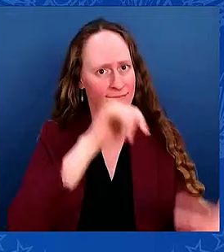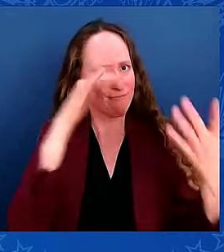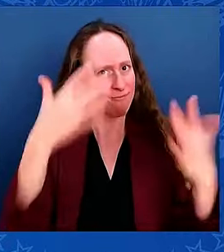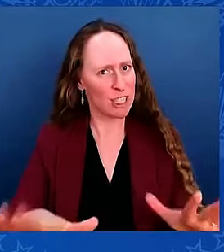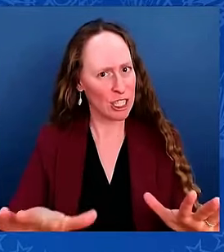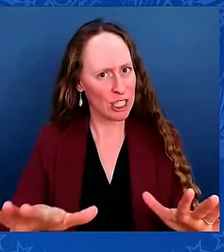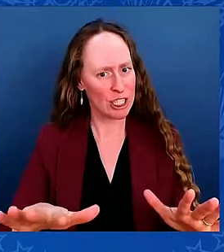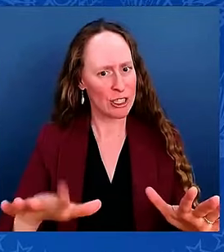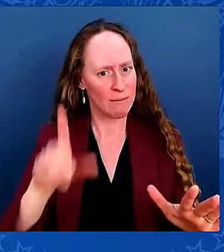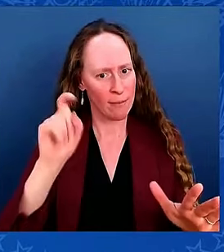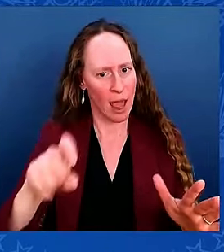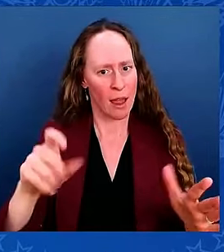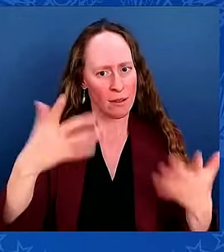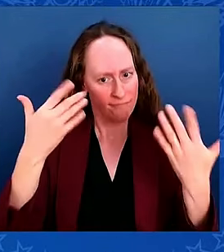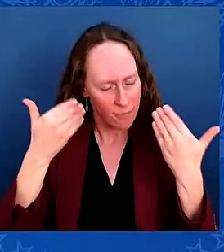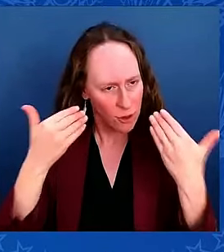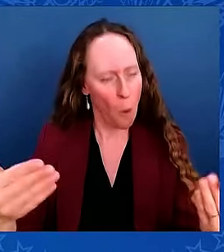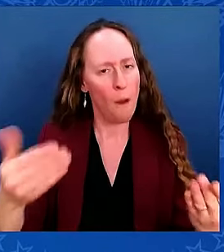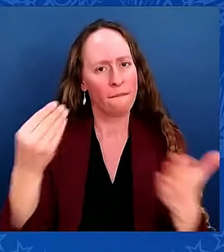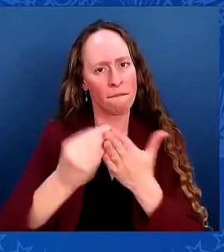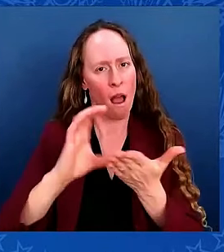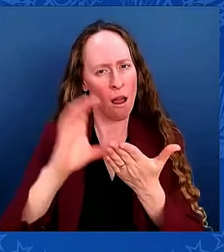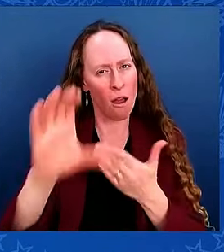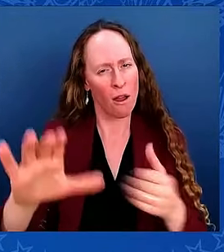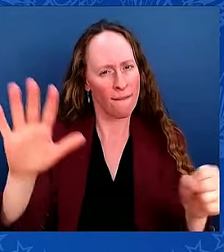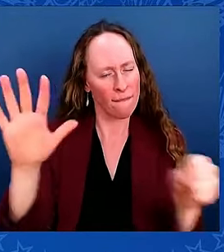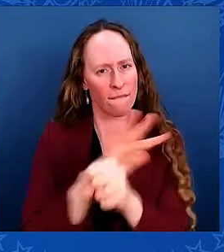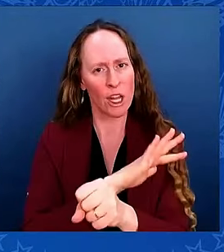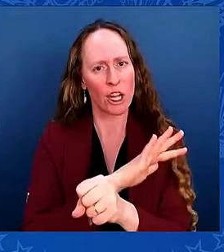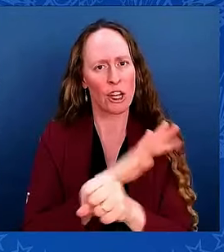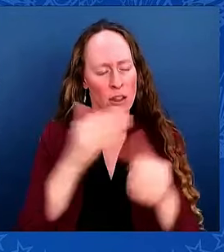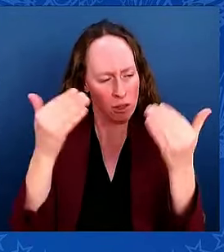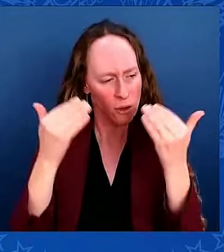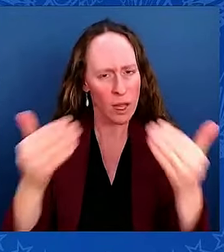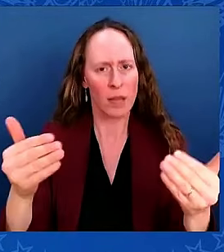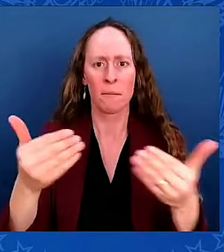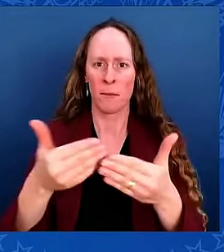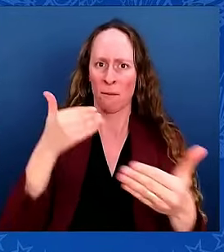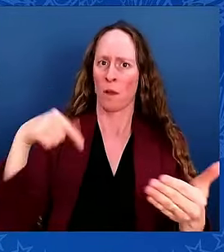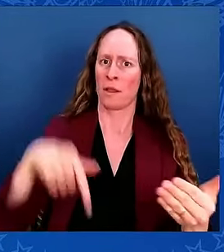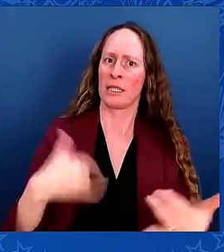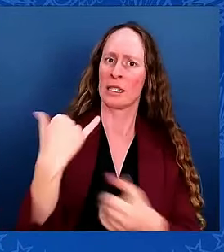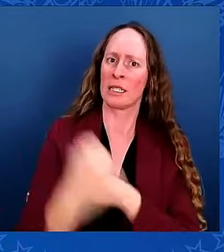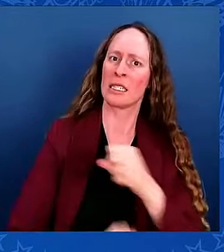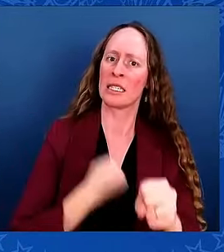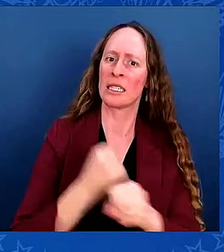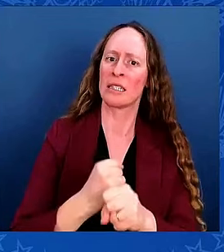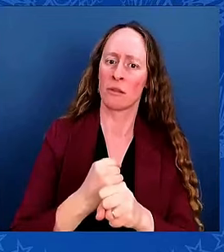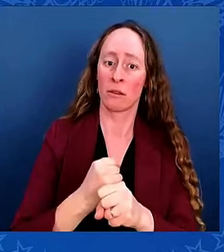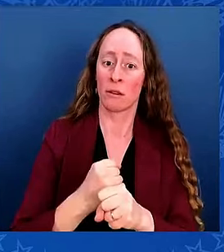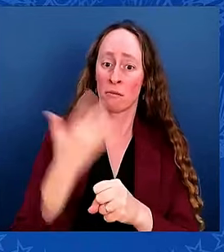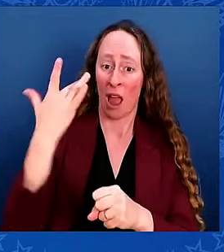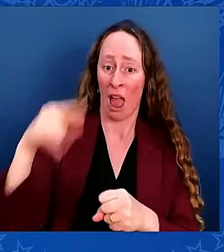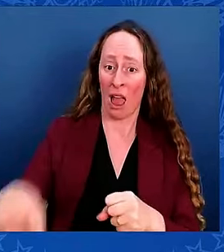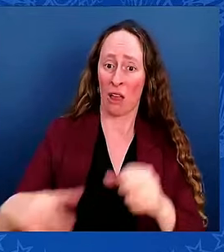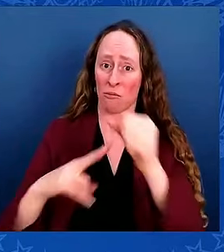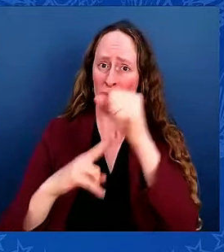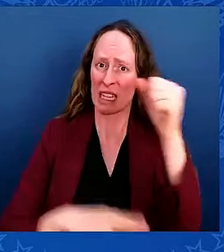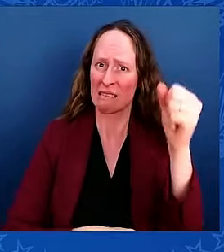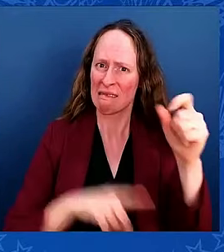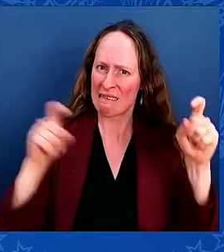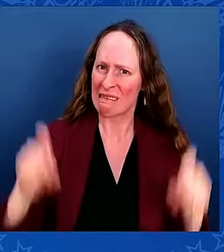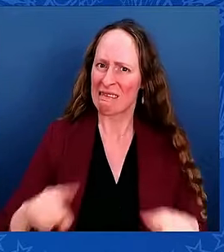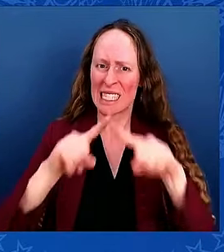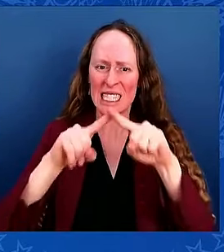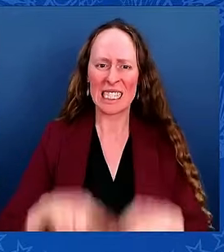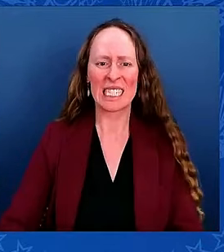year. A new bridge built with American steel and union labor. And that's not all. For years, I've